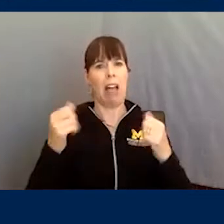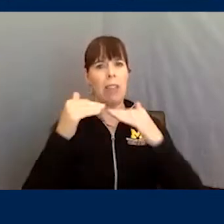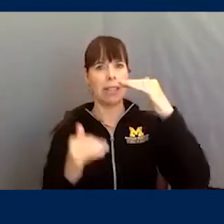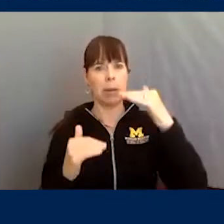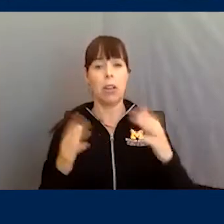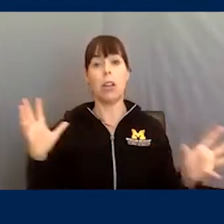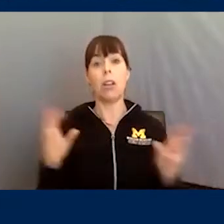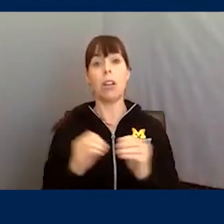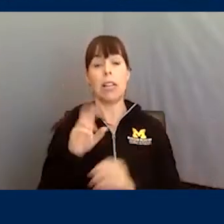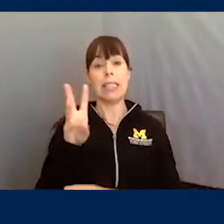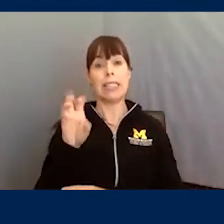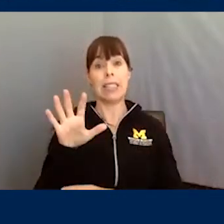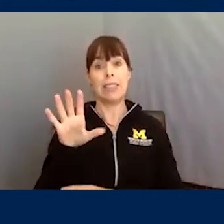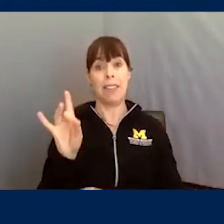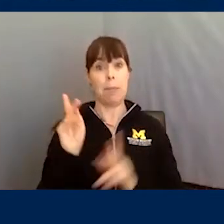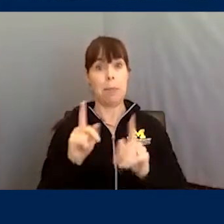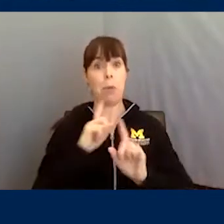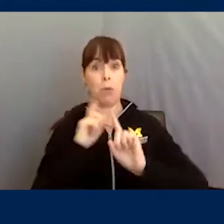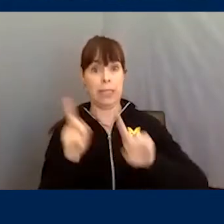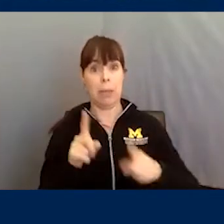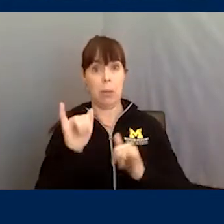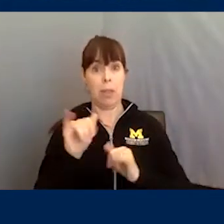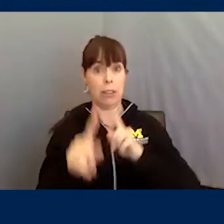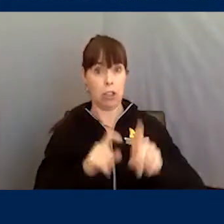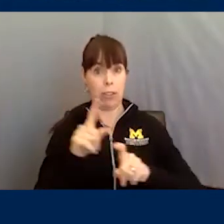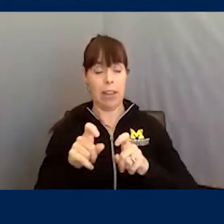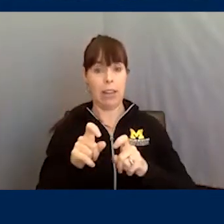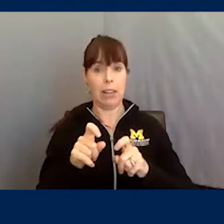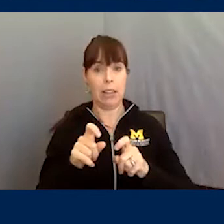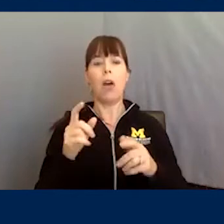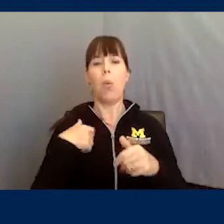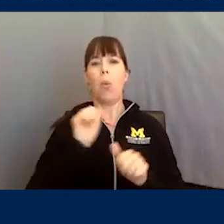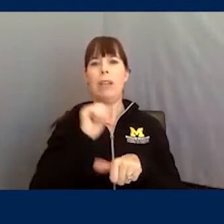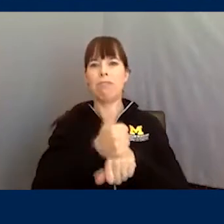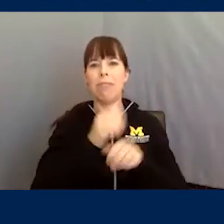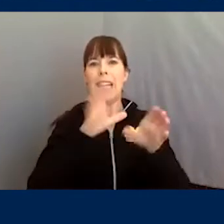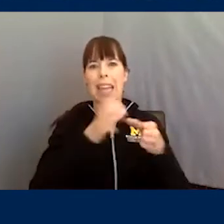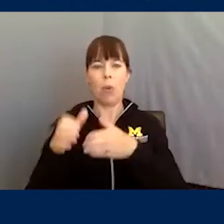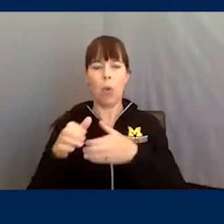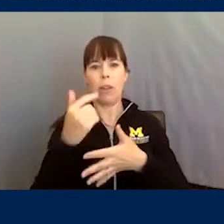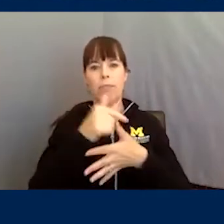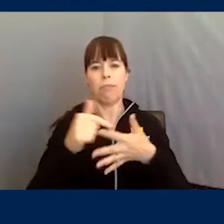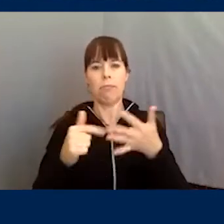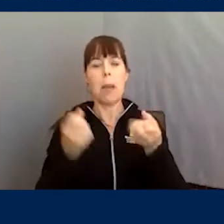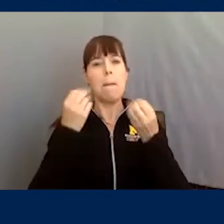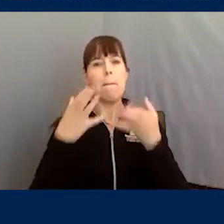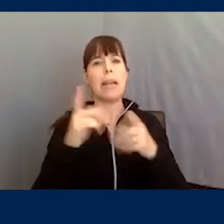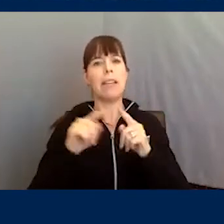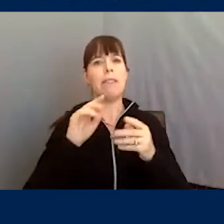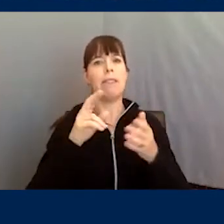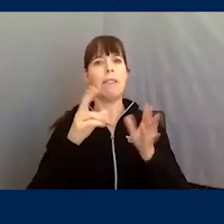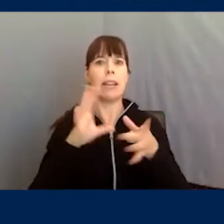of 658 responses, and we themed them. And there are lots of comments that you use